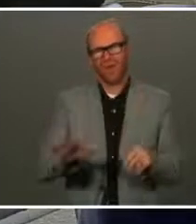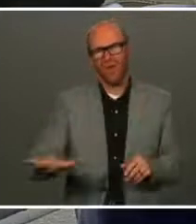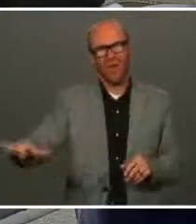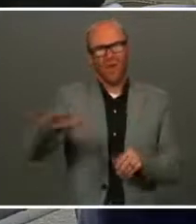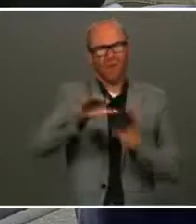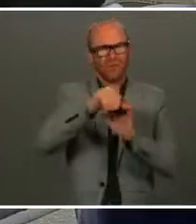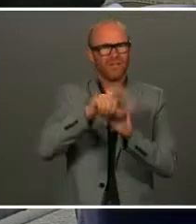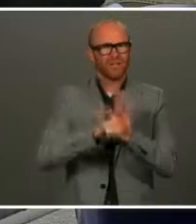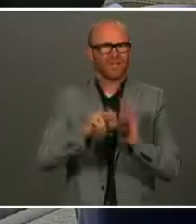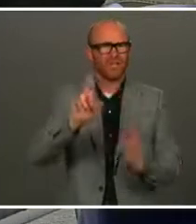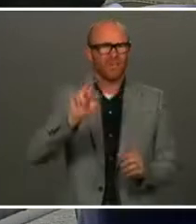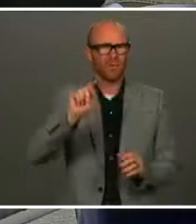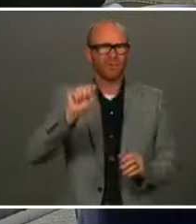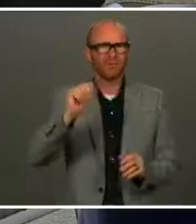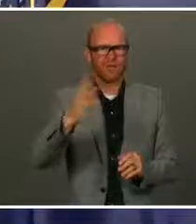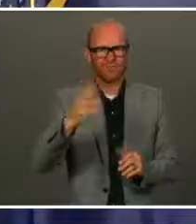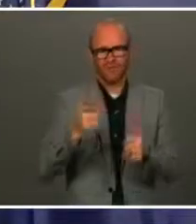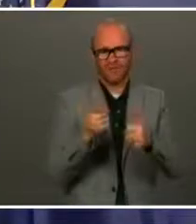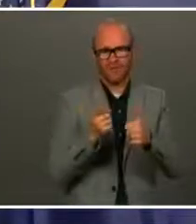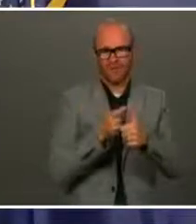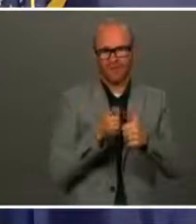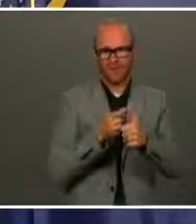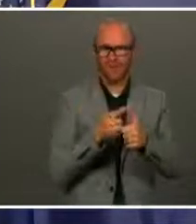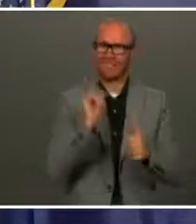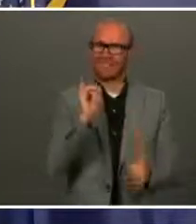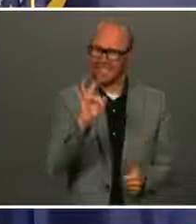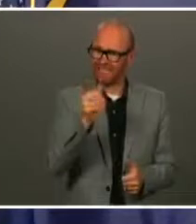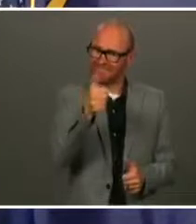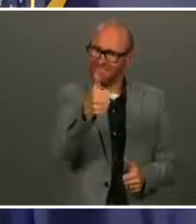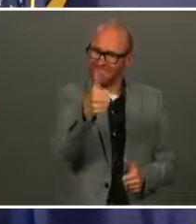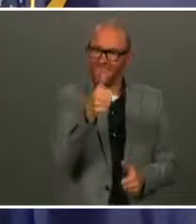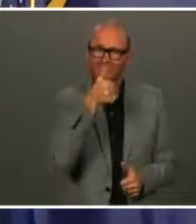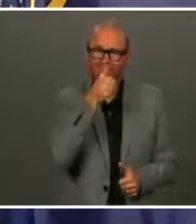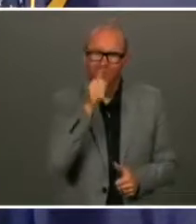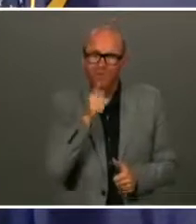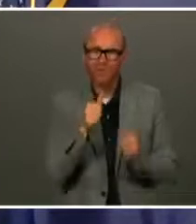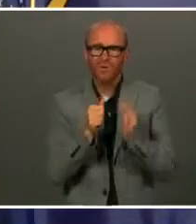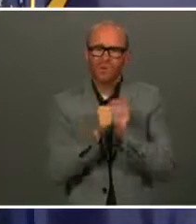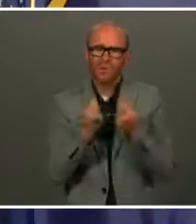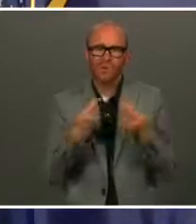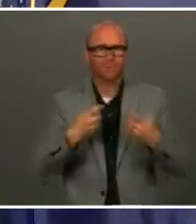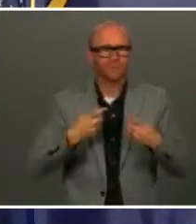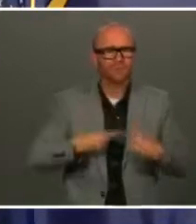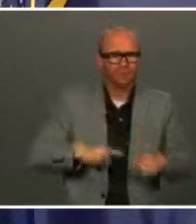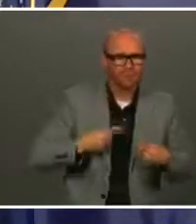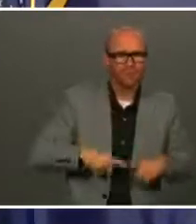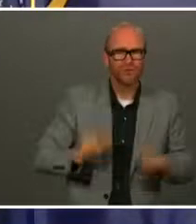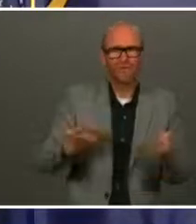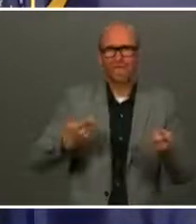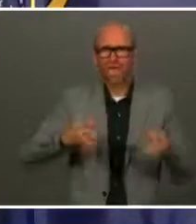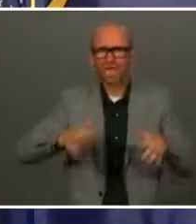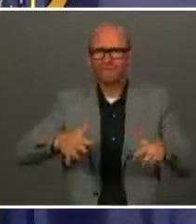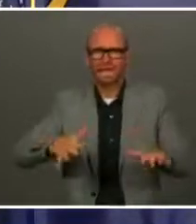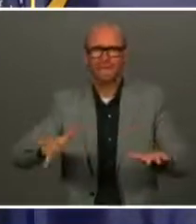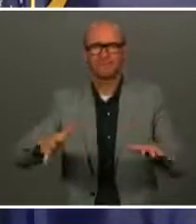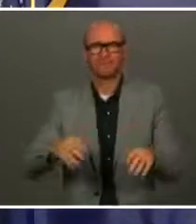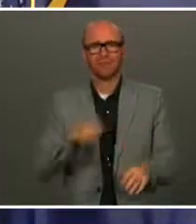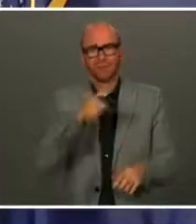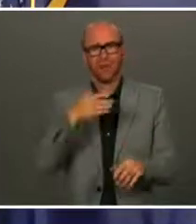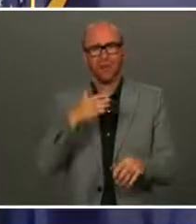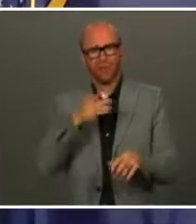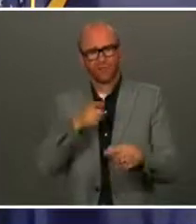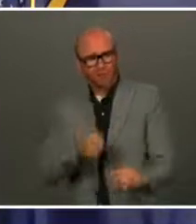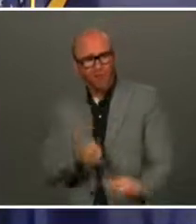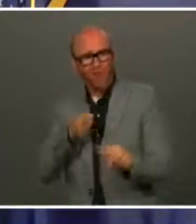Utah, first of all, if you are suffering from depression or anxiety, if you're struggling or having thoughts